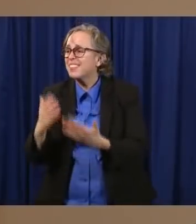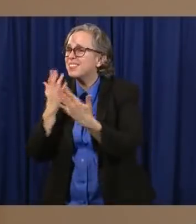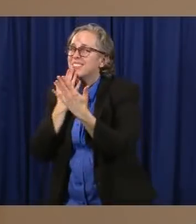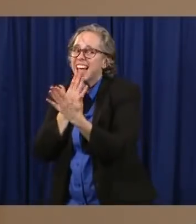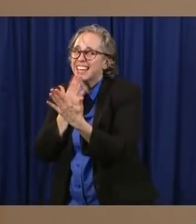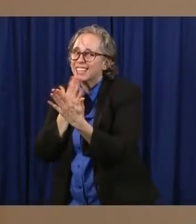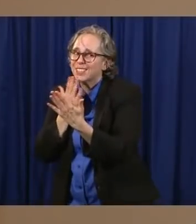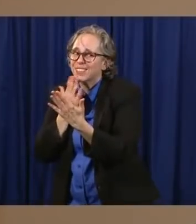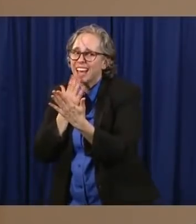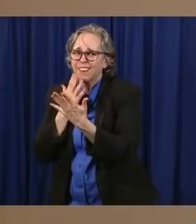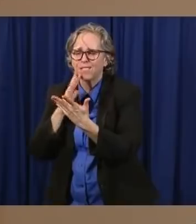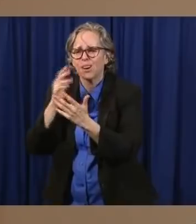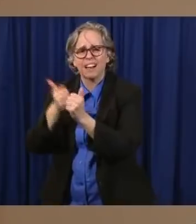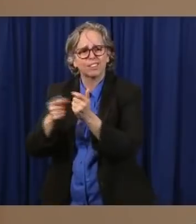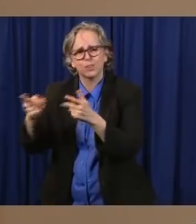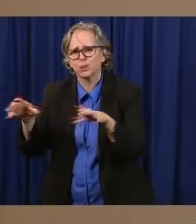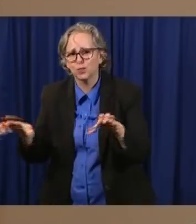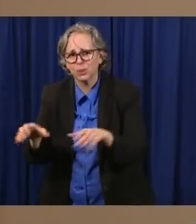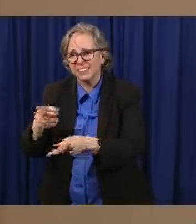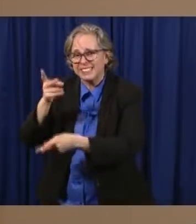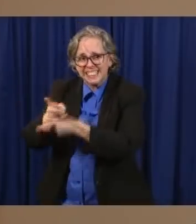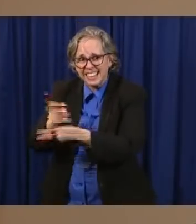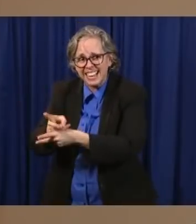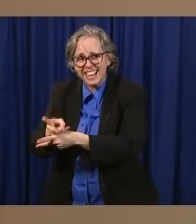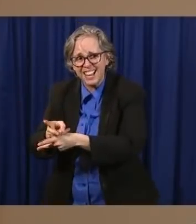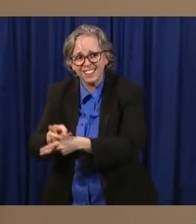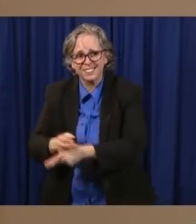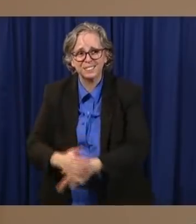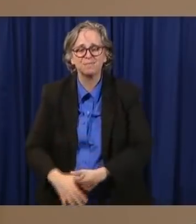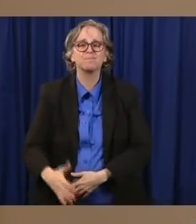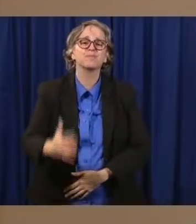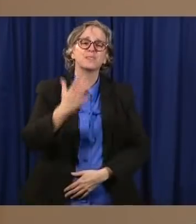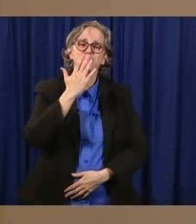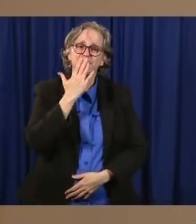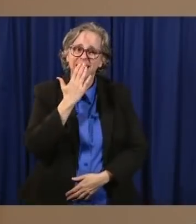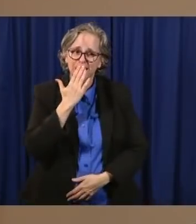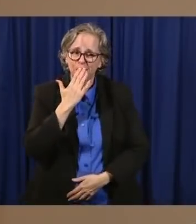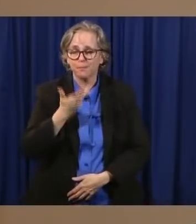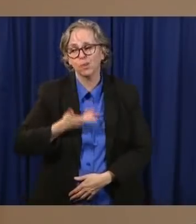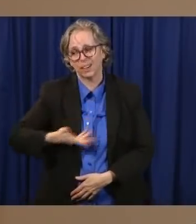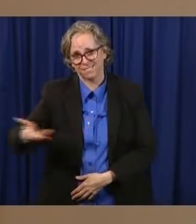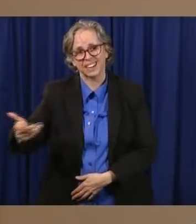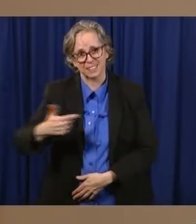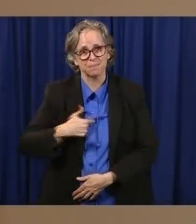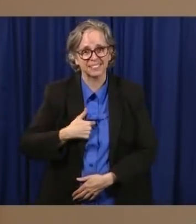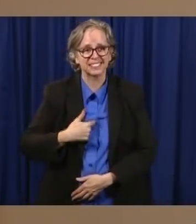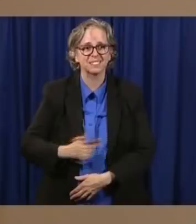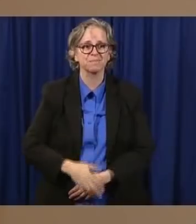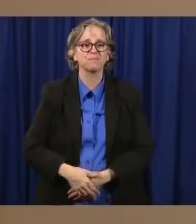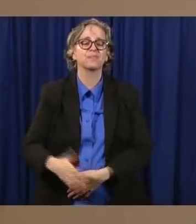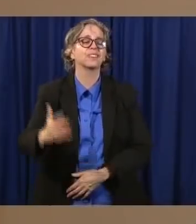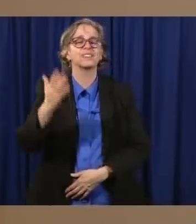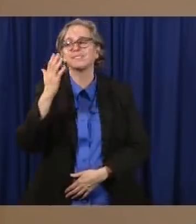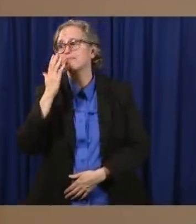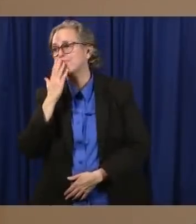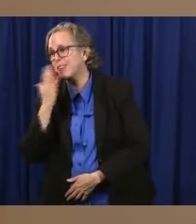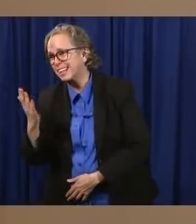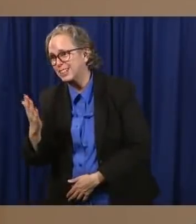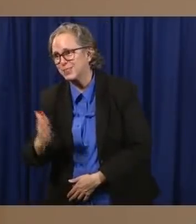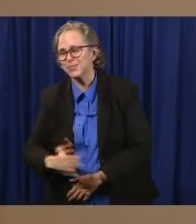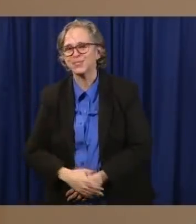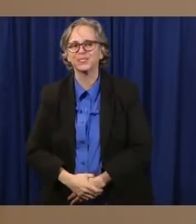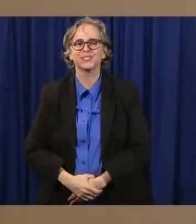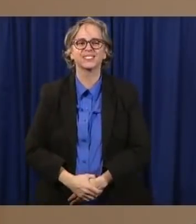Ohioans. Take good care. Thank you. Be safe, and thank you for having me. Thank you. Thank you.